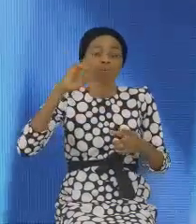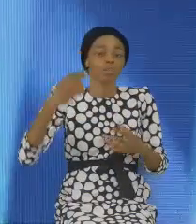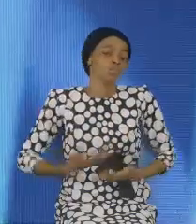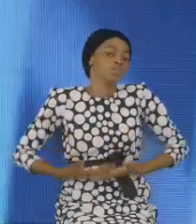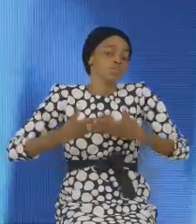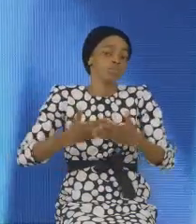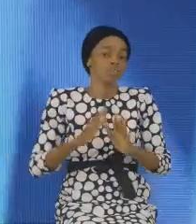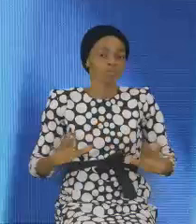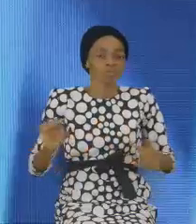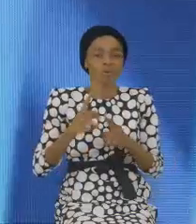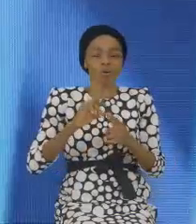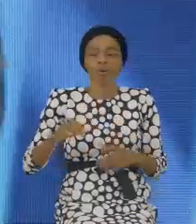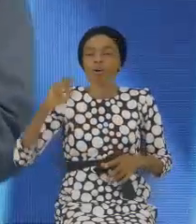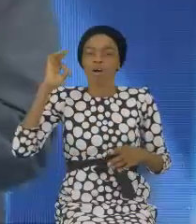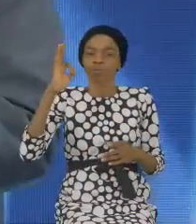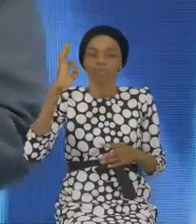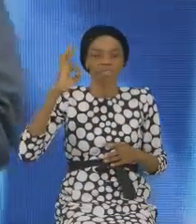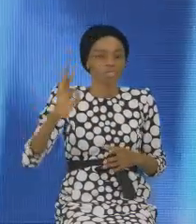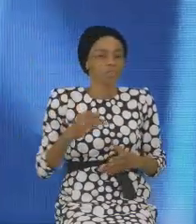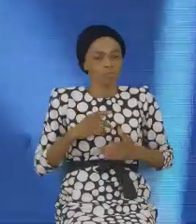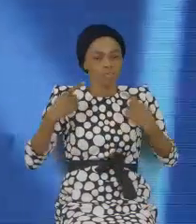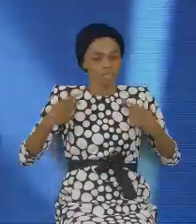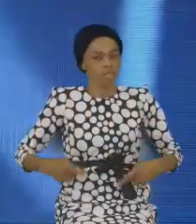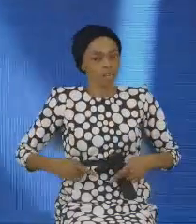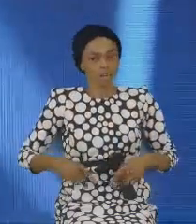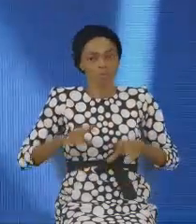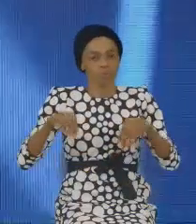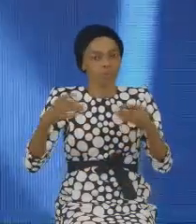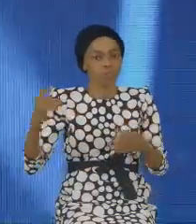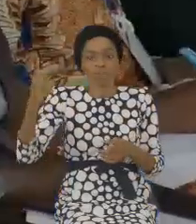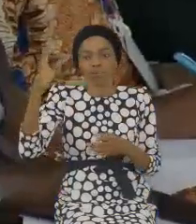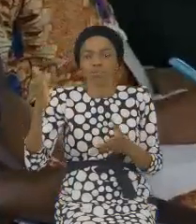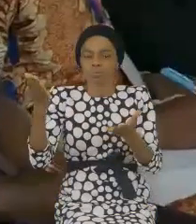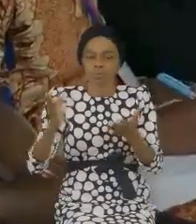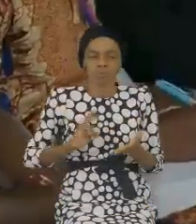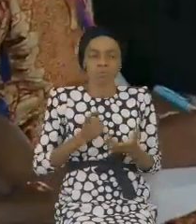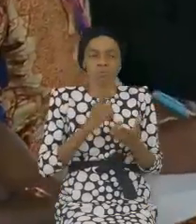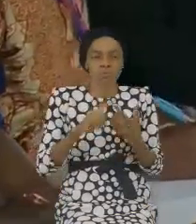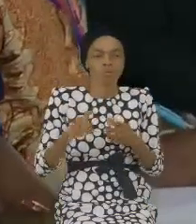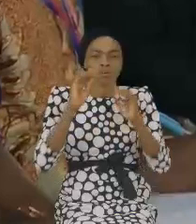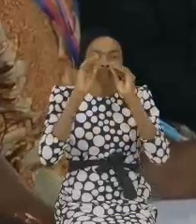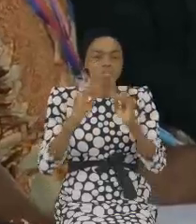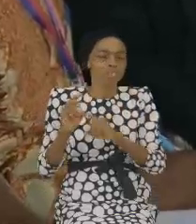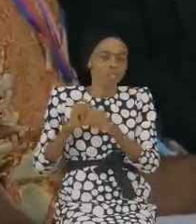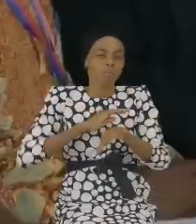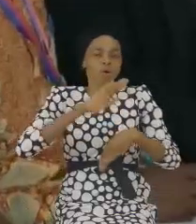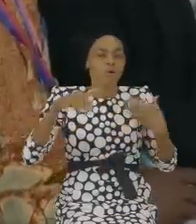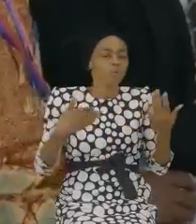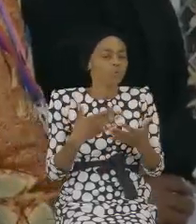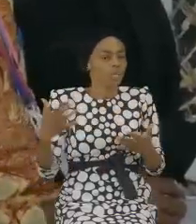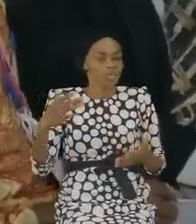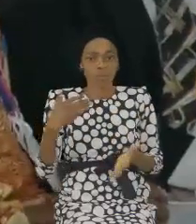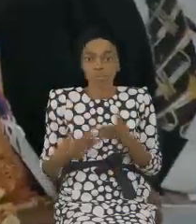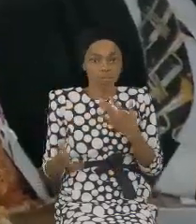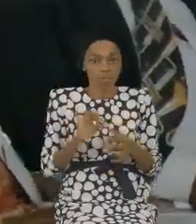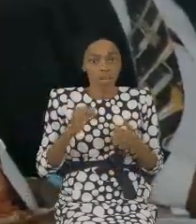of physical, natural miracles. He wants us to teach them all things whatsoever whatever I have commanded you.